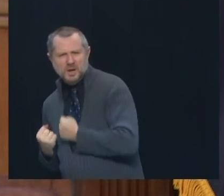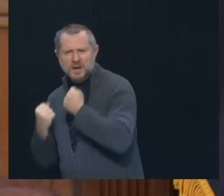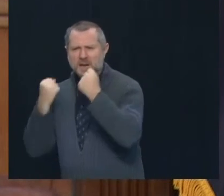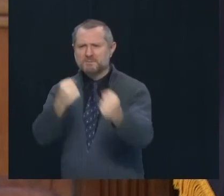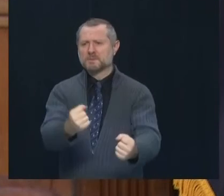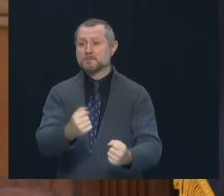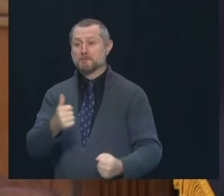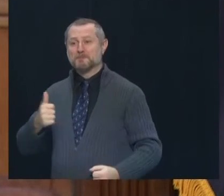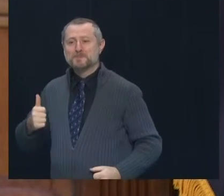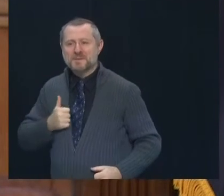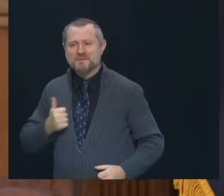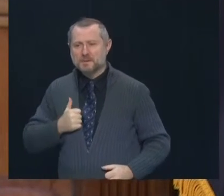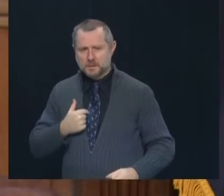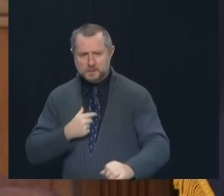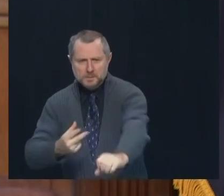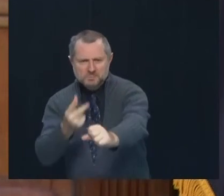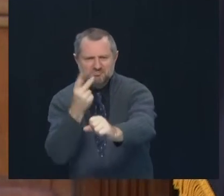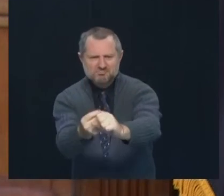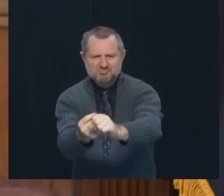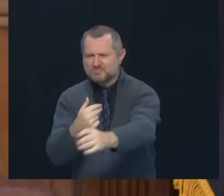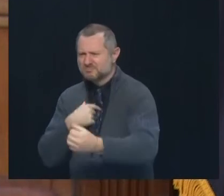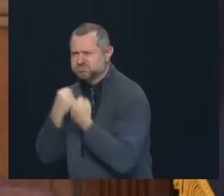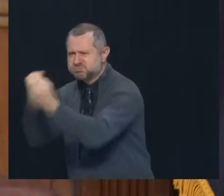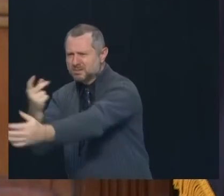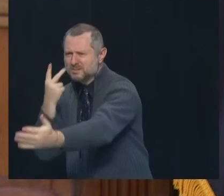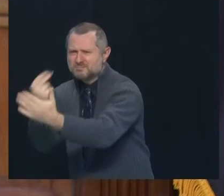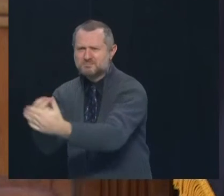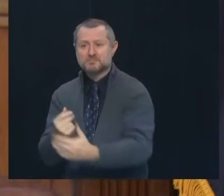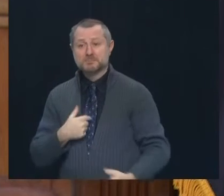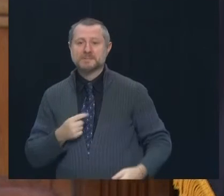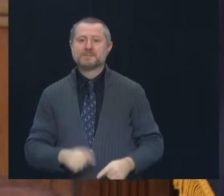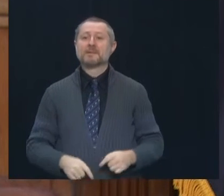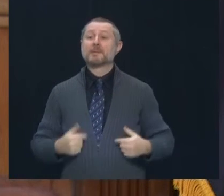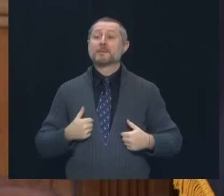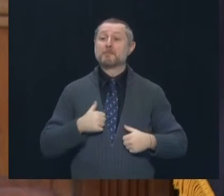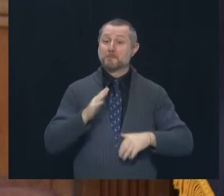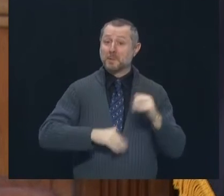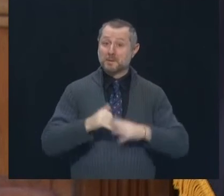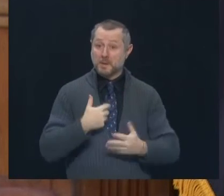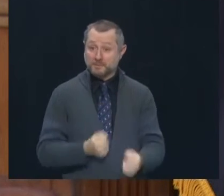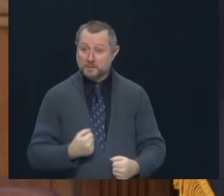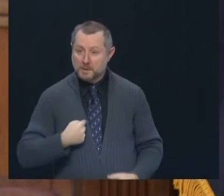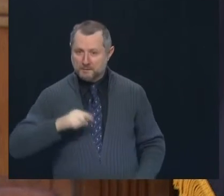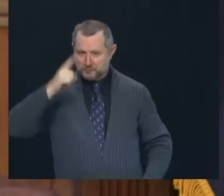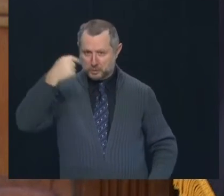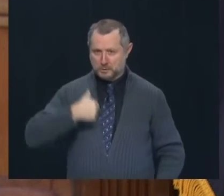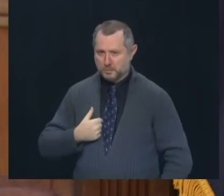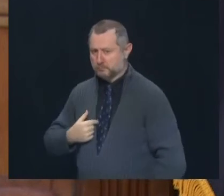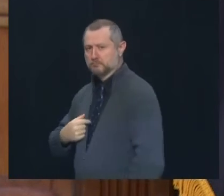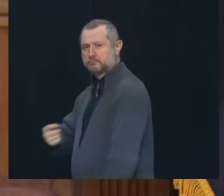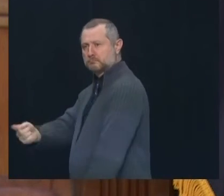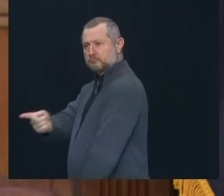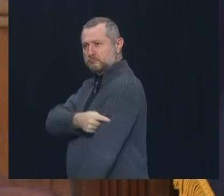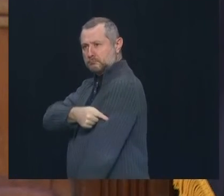vaccines myself. We have to build confidence in a vaccine. I'll be the first person to stand up and take the vaccine.